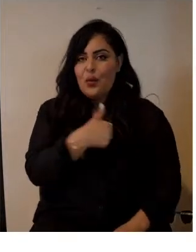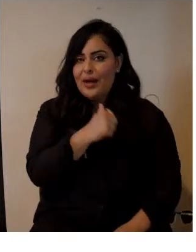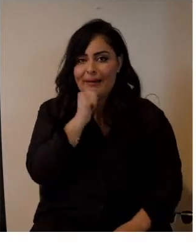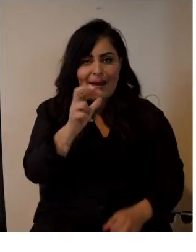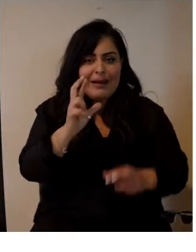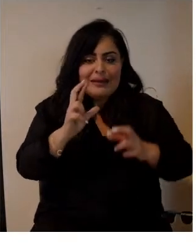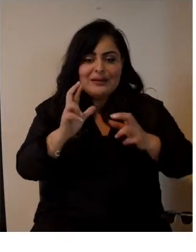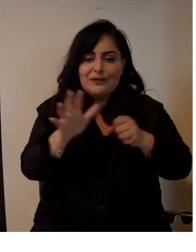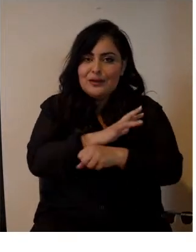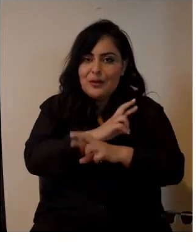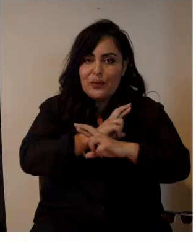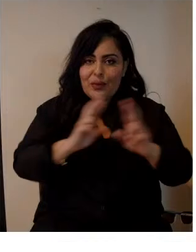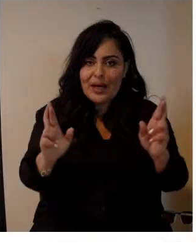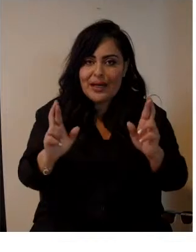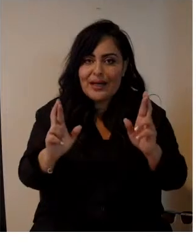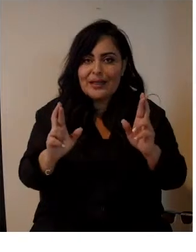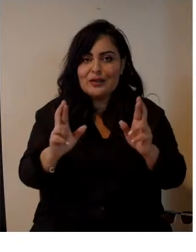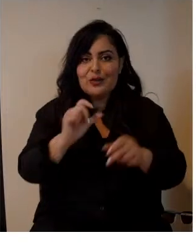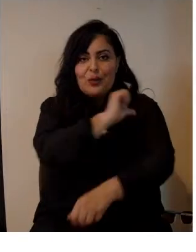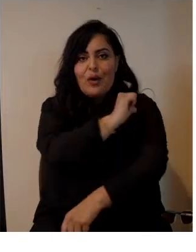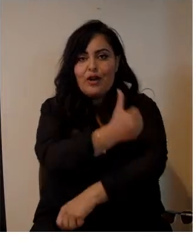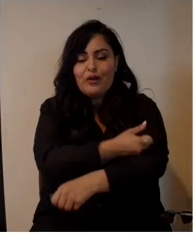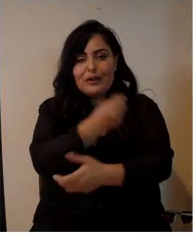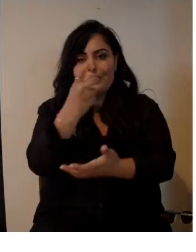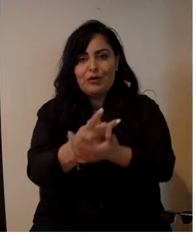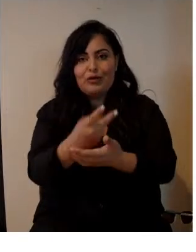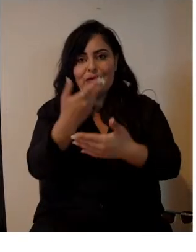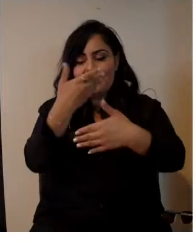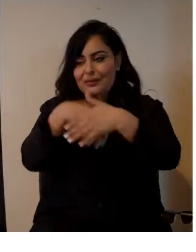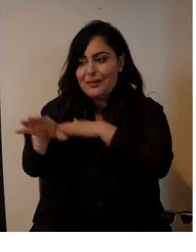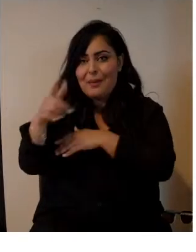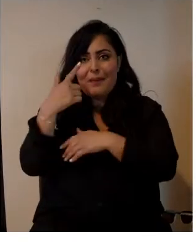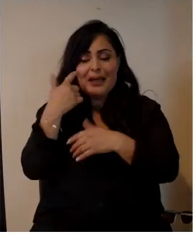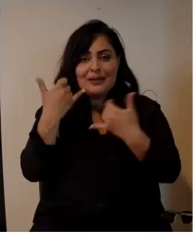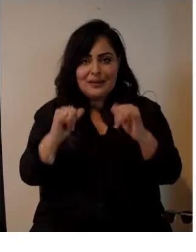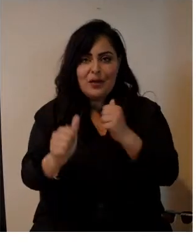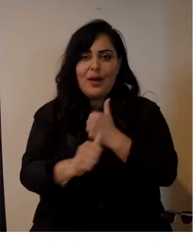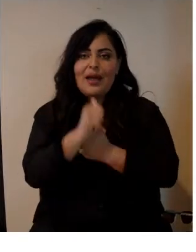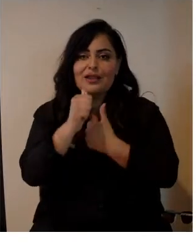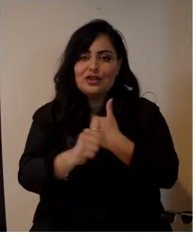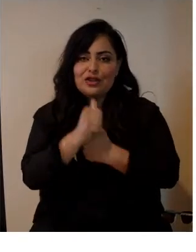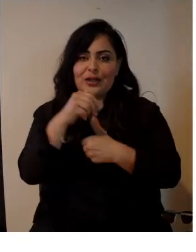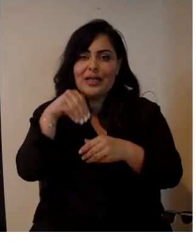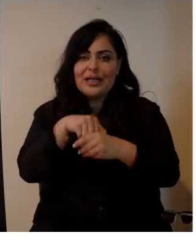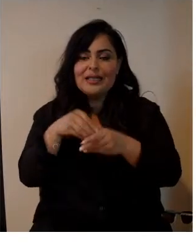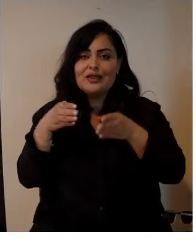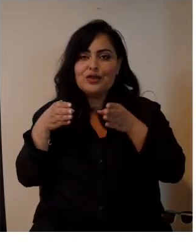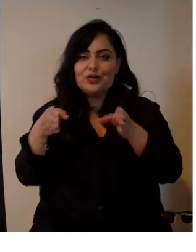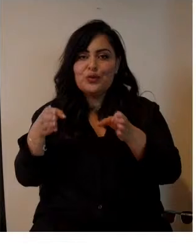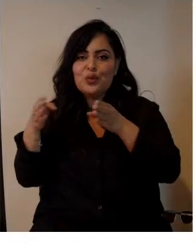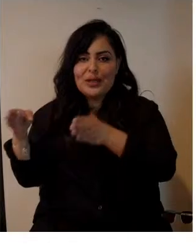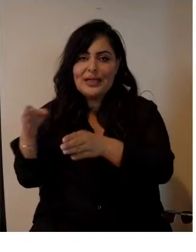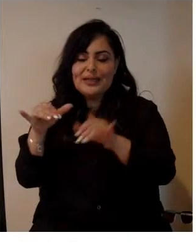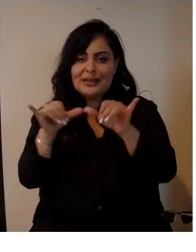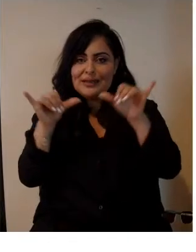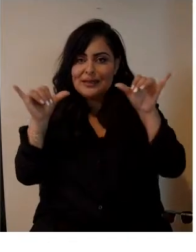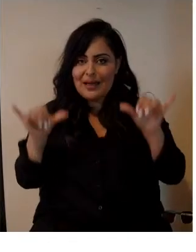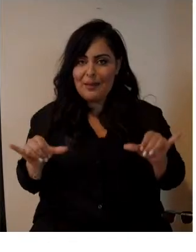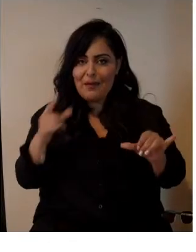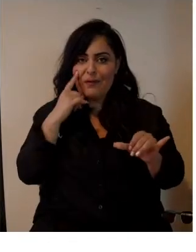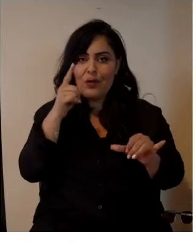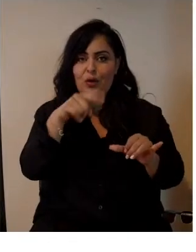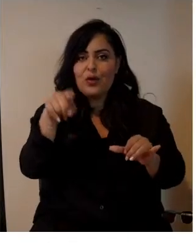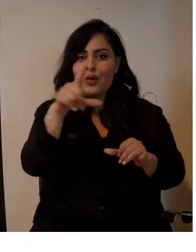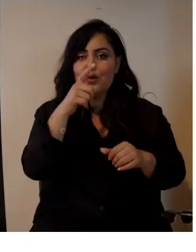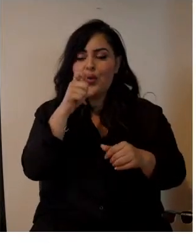quite ready to authorize re-entry to the area based on the hazard that still exists within the street system for those of you that have been